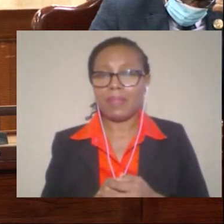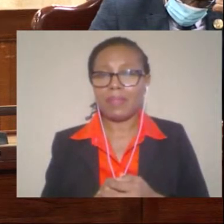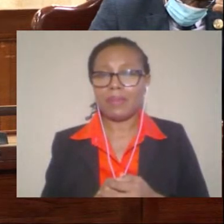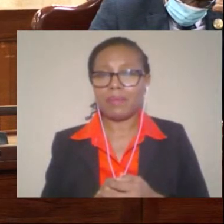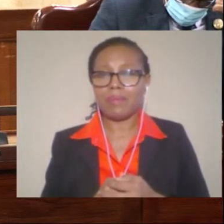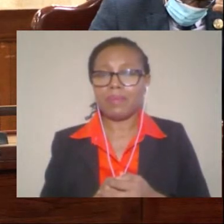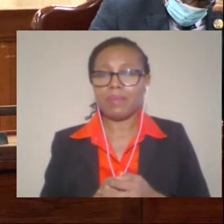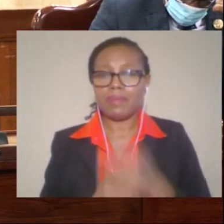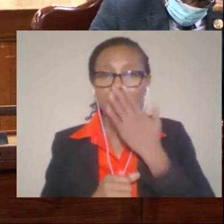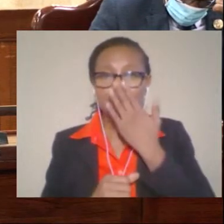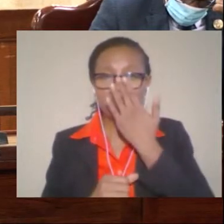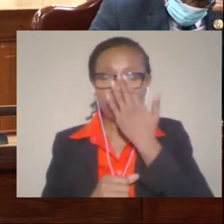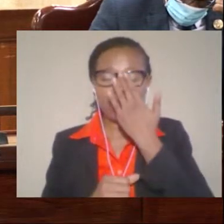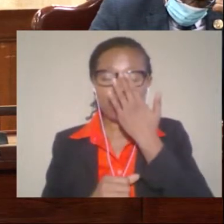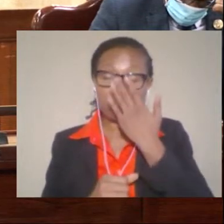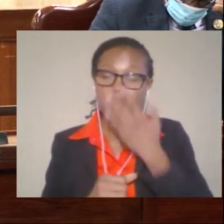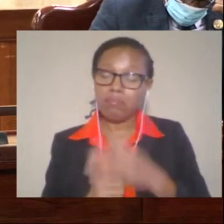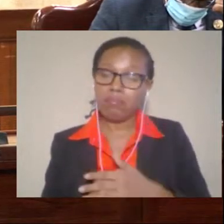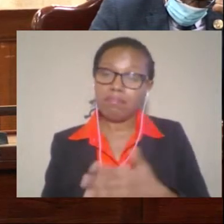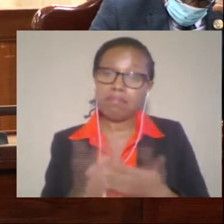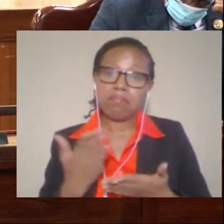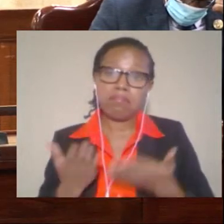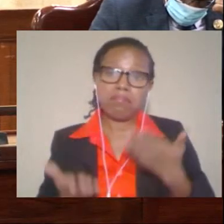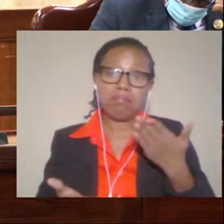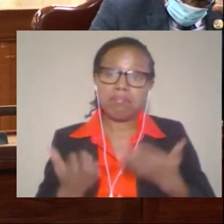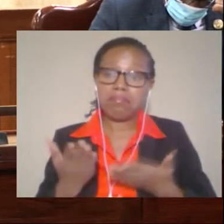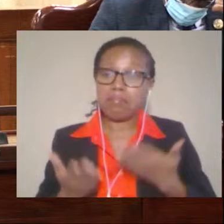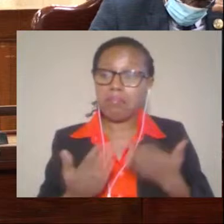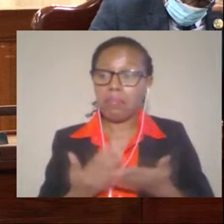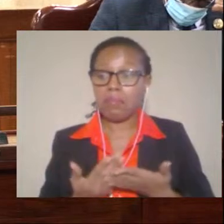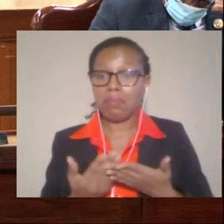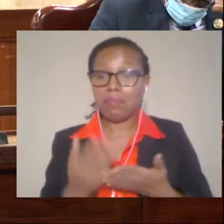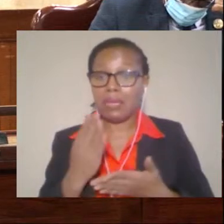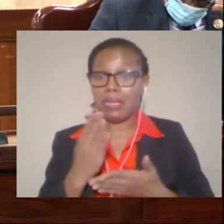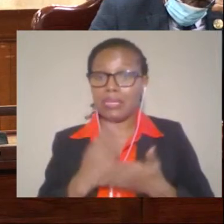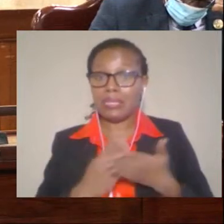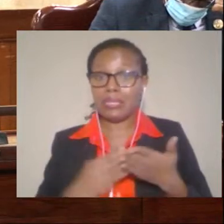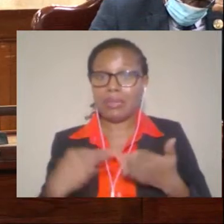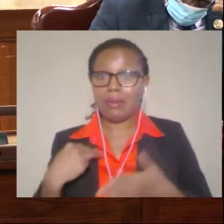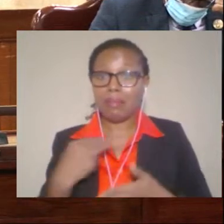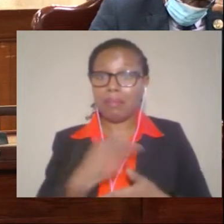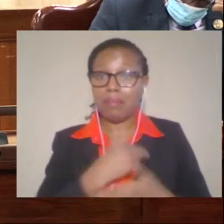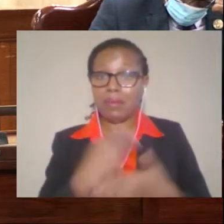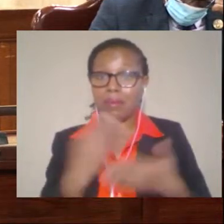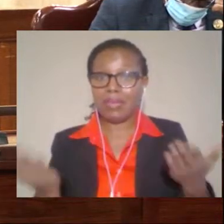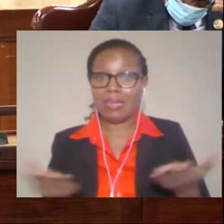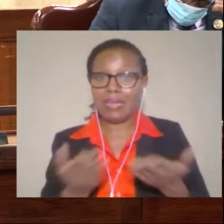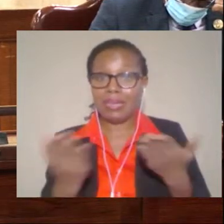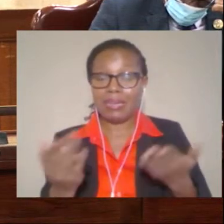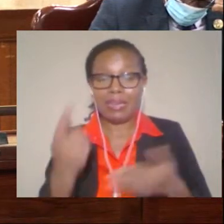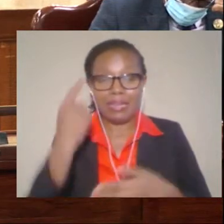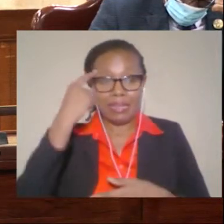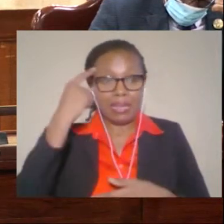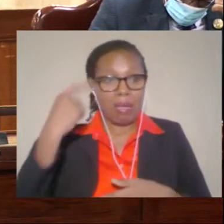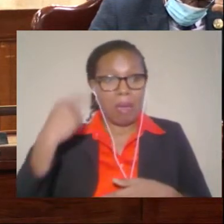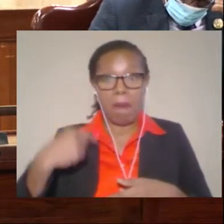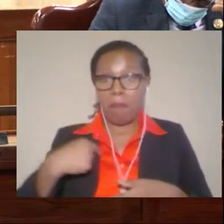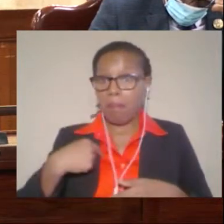It may be that even some members of this chamber would suggest that they are underemployed because they're not well paid.